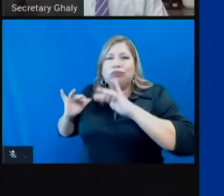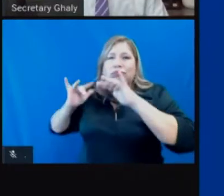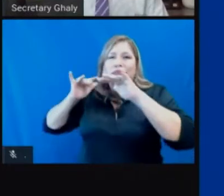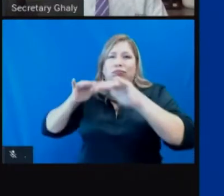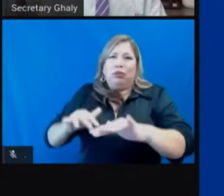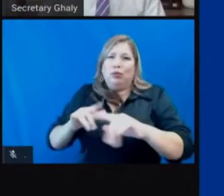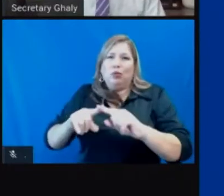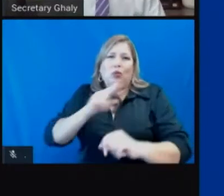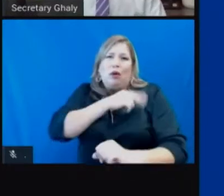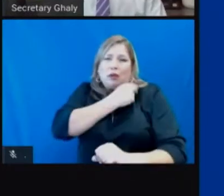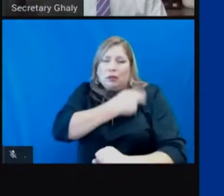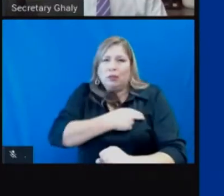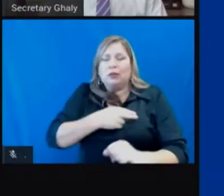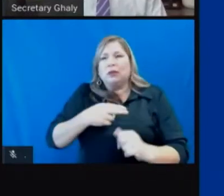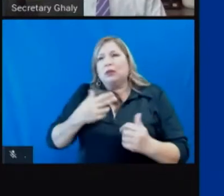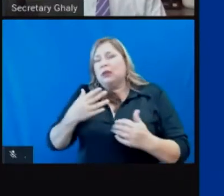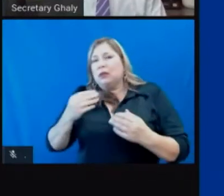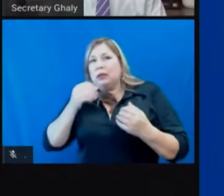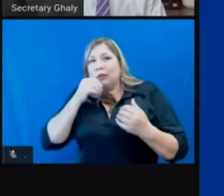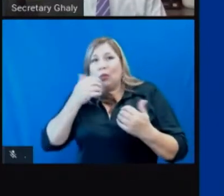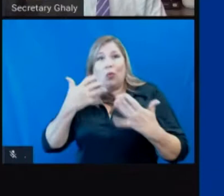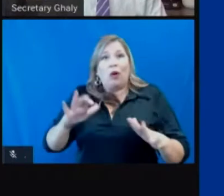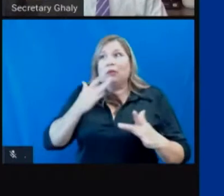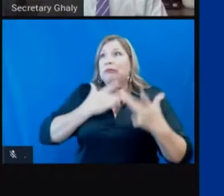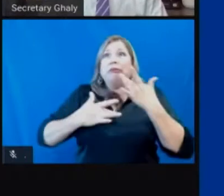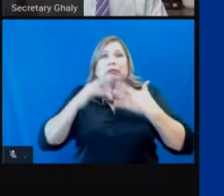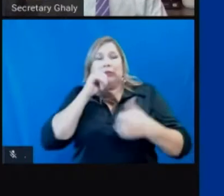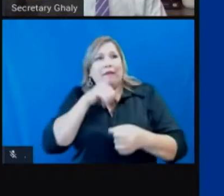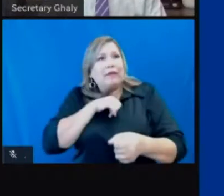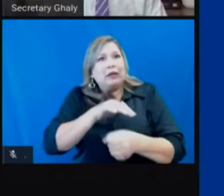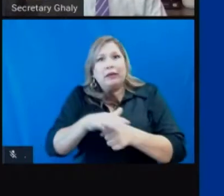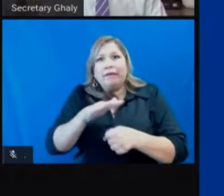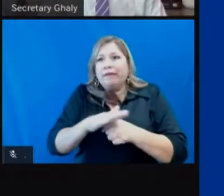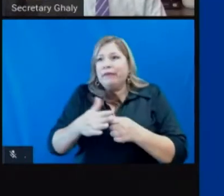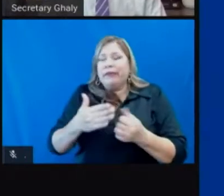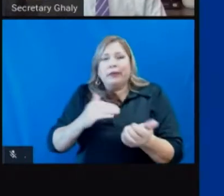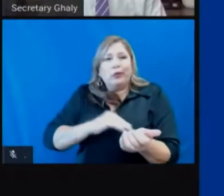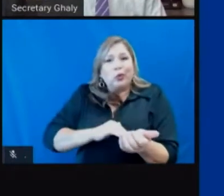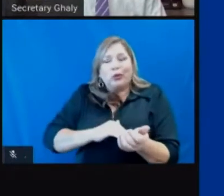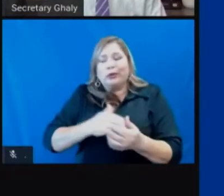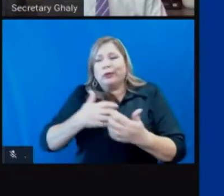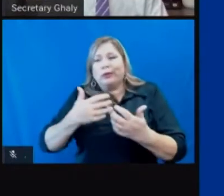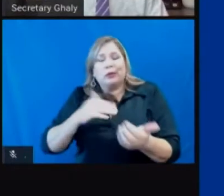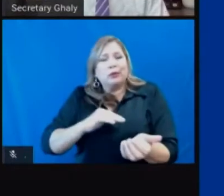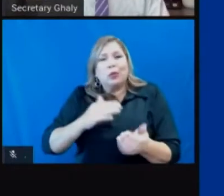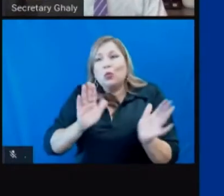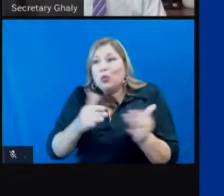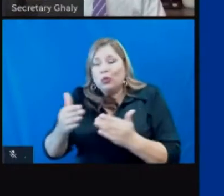beds and the potential for not having the capacity that we've depended on to date.